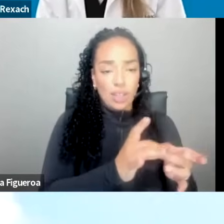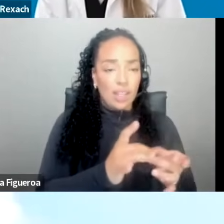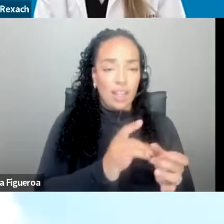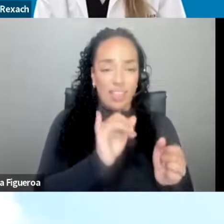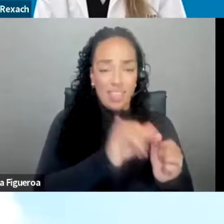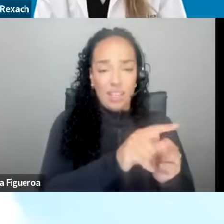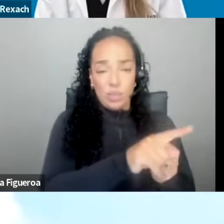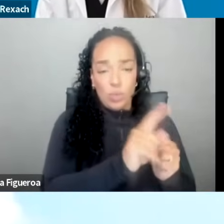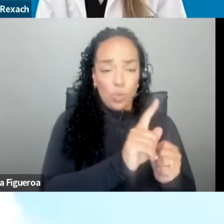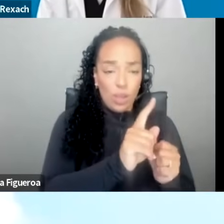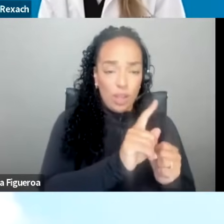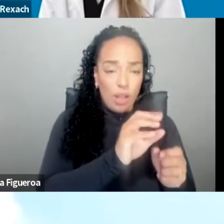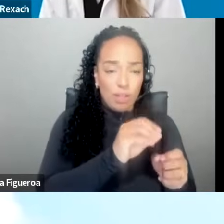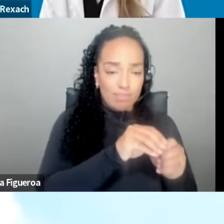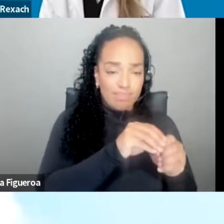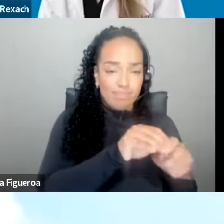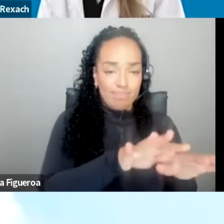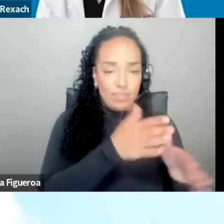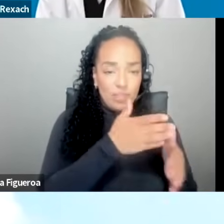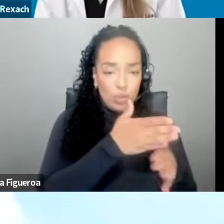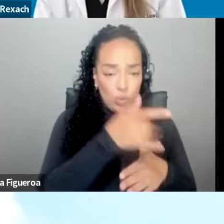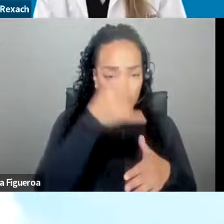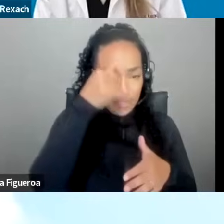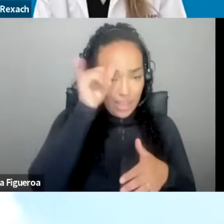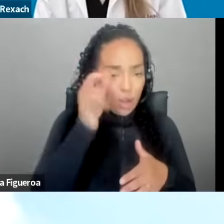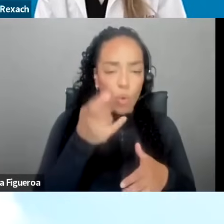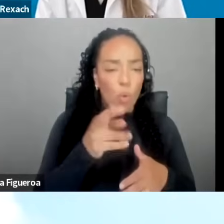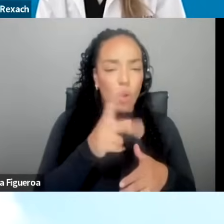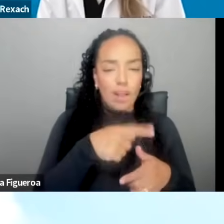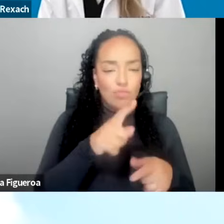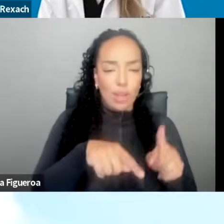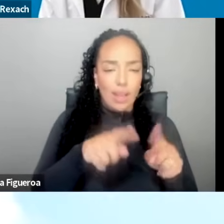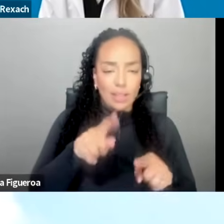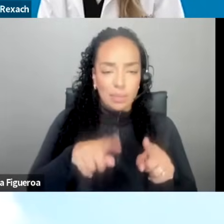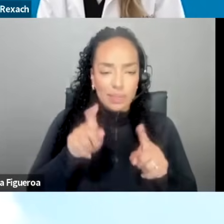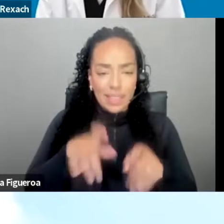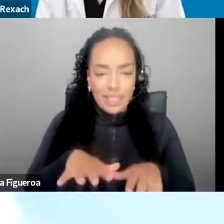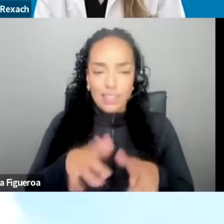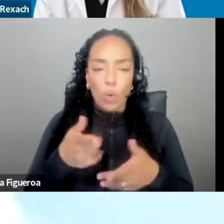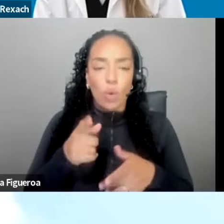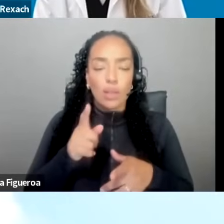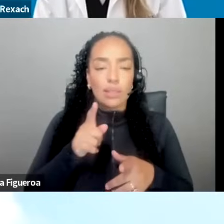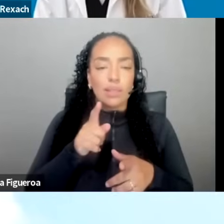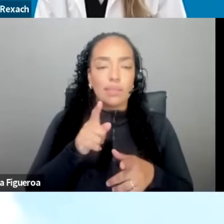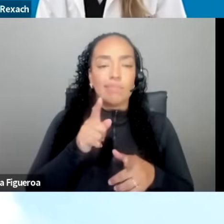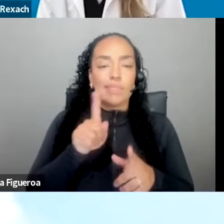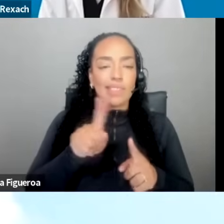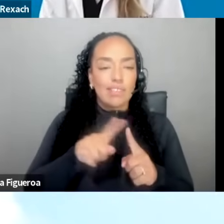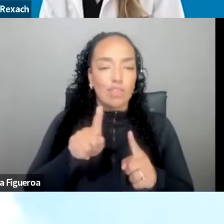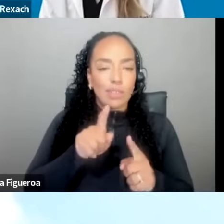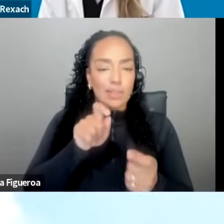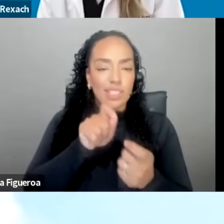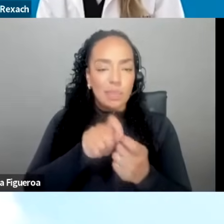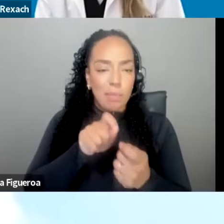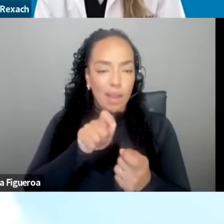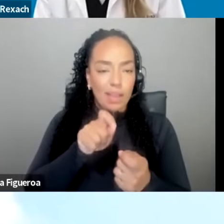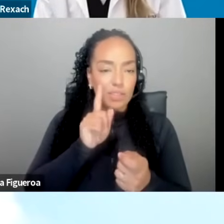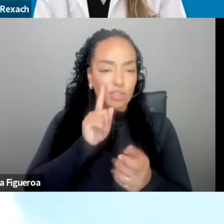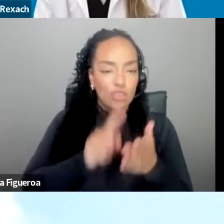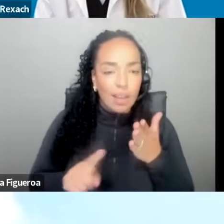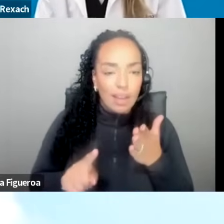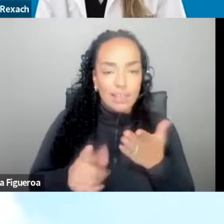occurring with cattle, or was this truly random testing, or just, you know, sort of spot checks of products, or what are you able to tell us about that?